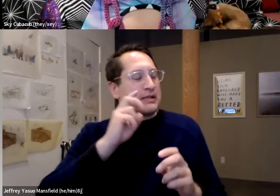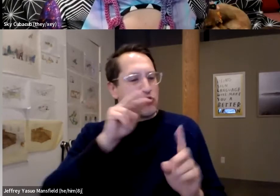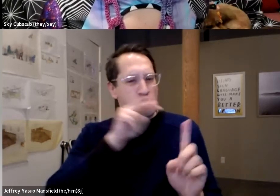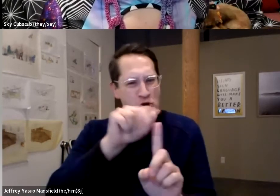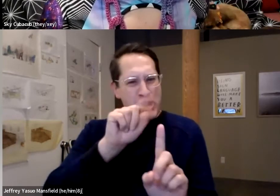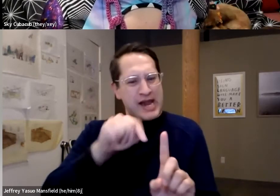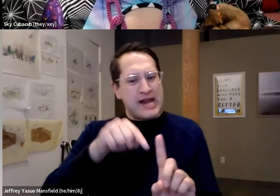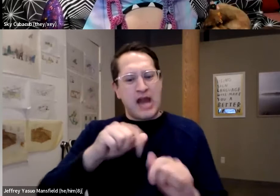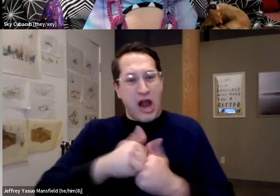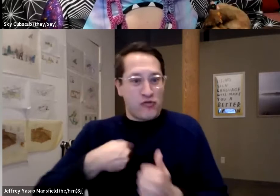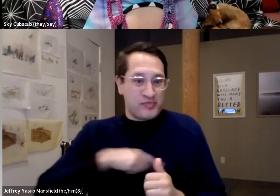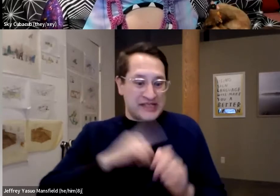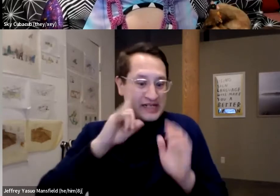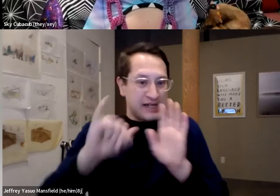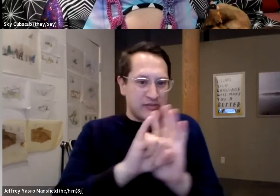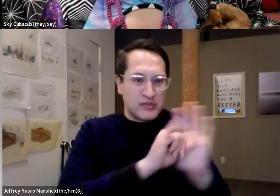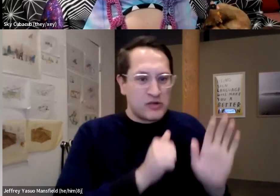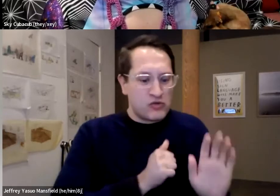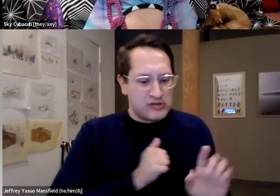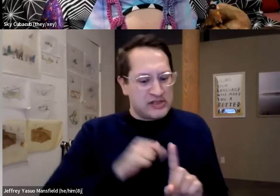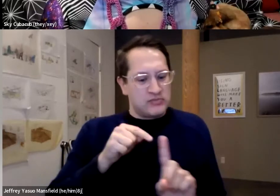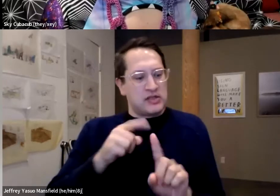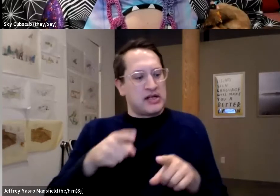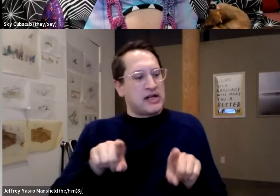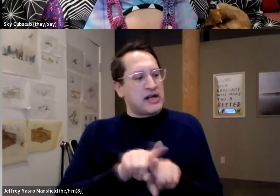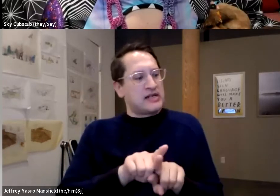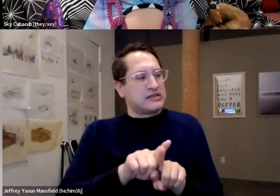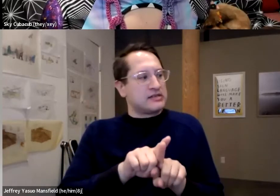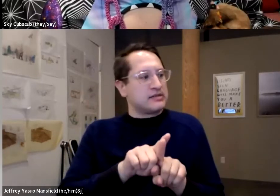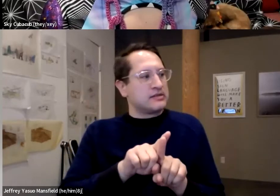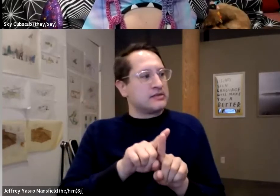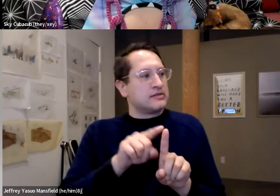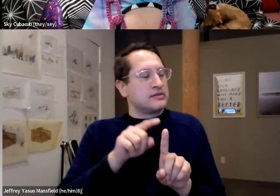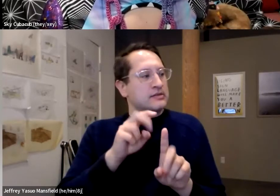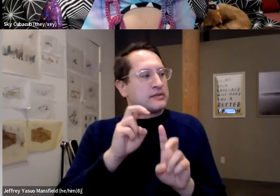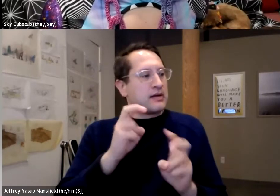I want to look at how we identify ourselves